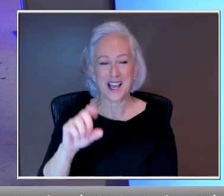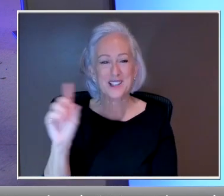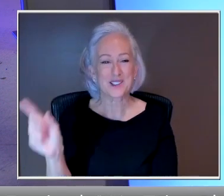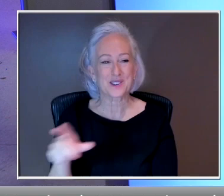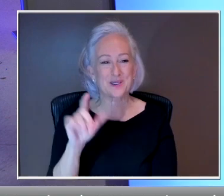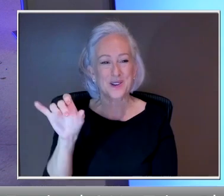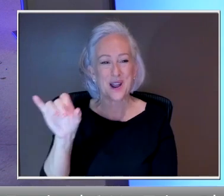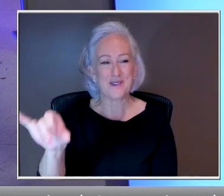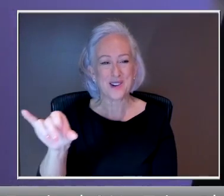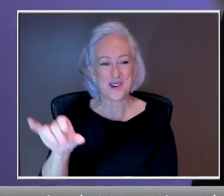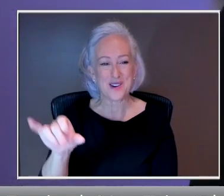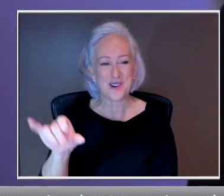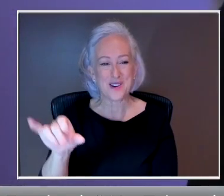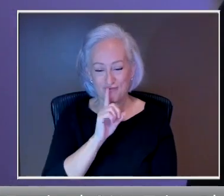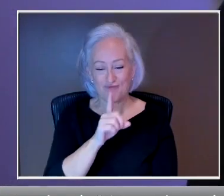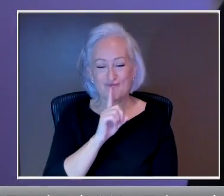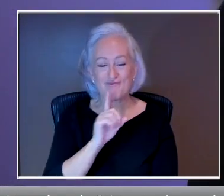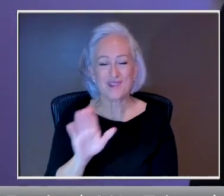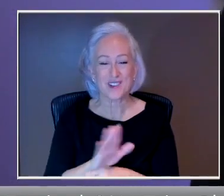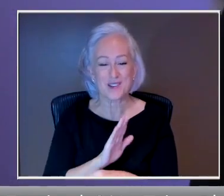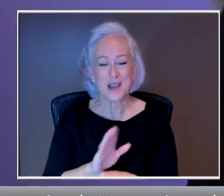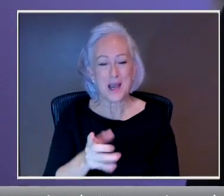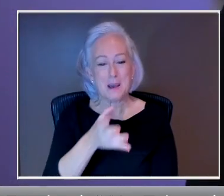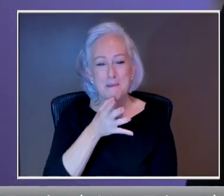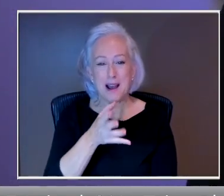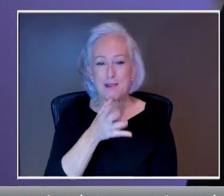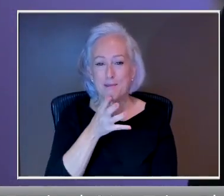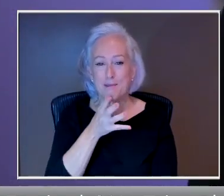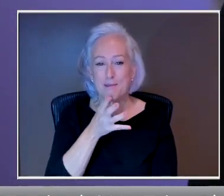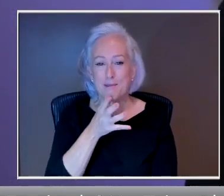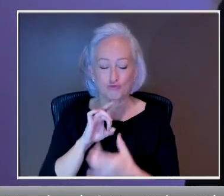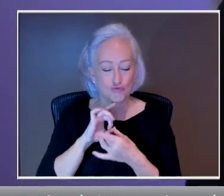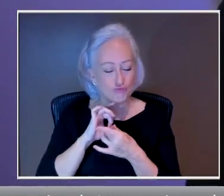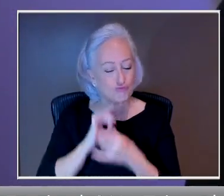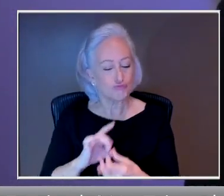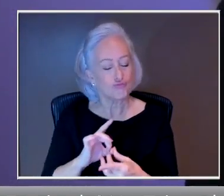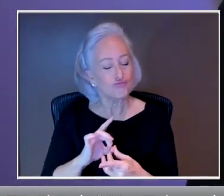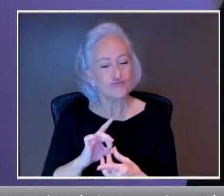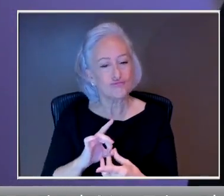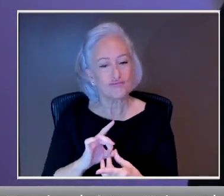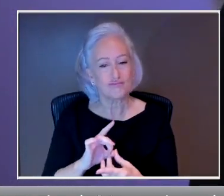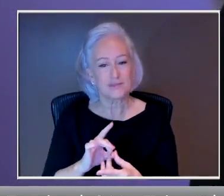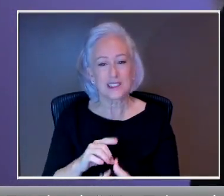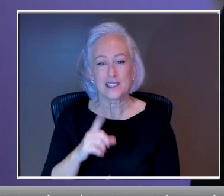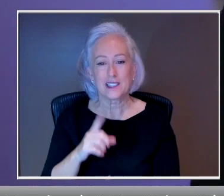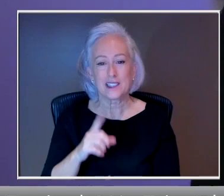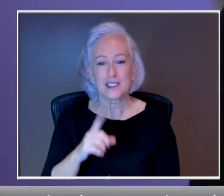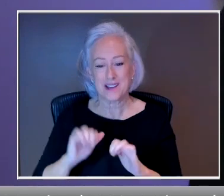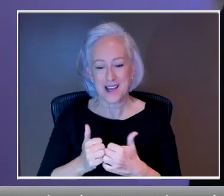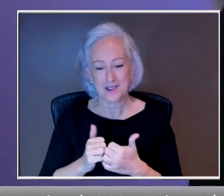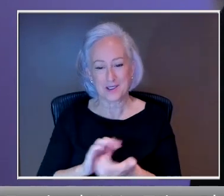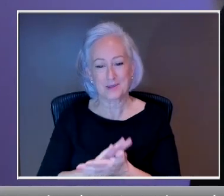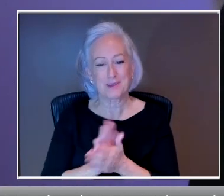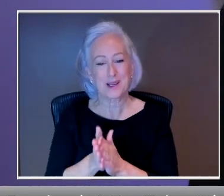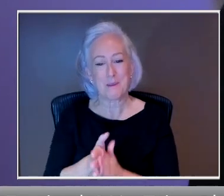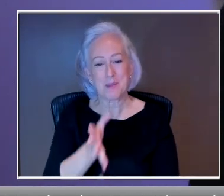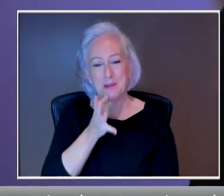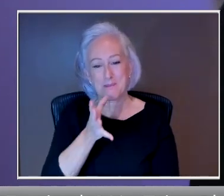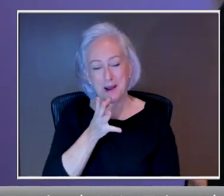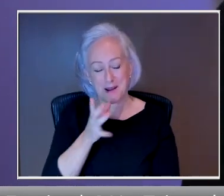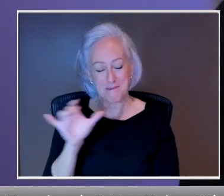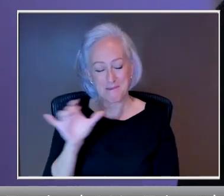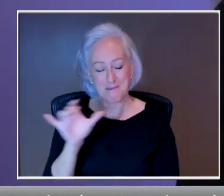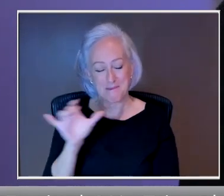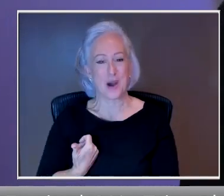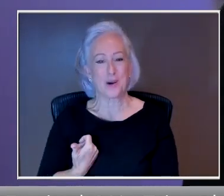definitely is. And my mom is my rock, and she's taught me how to be the mother that I am today to my boys, who are my